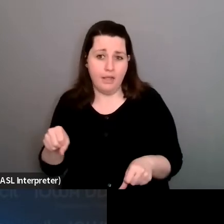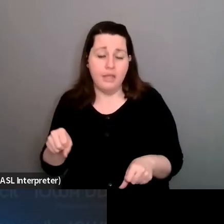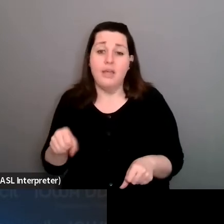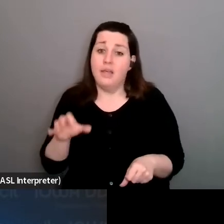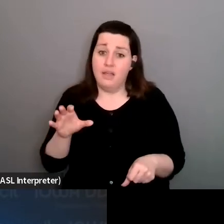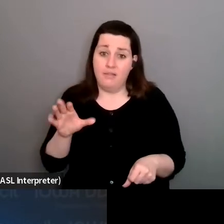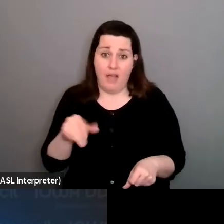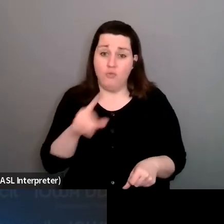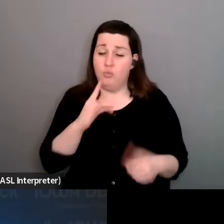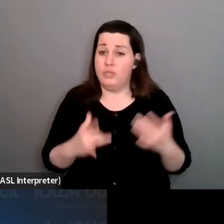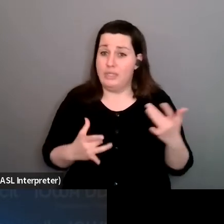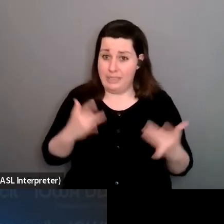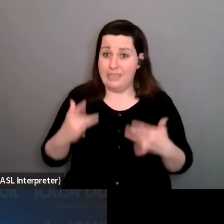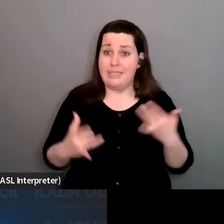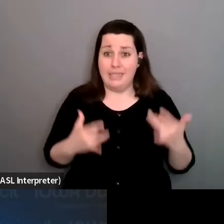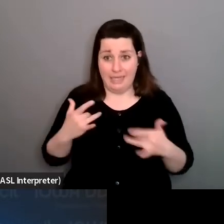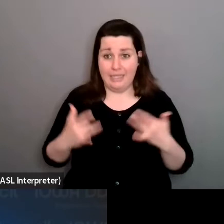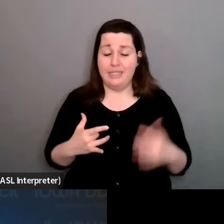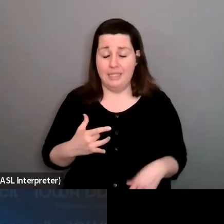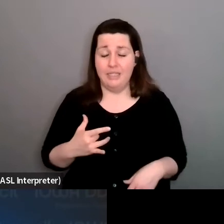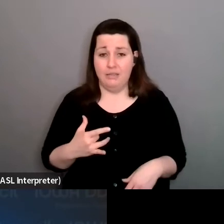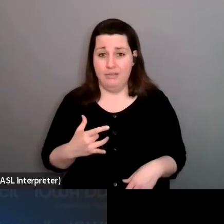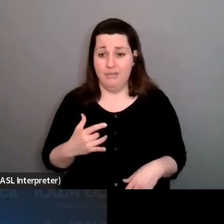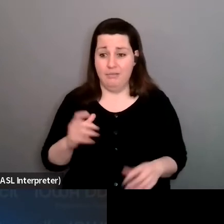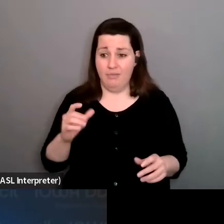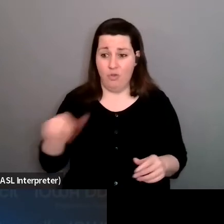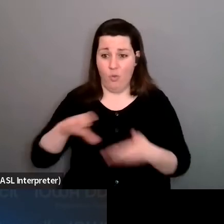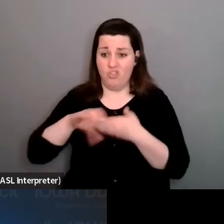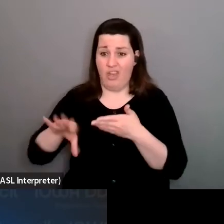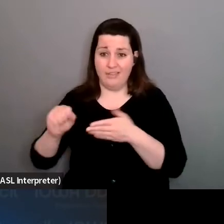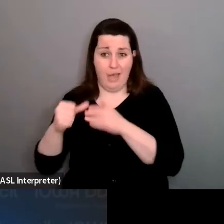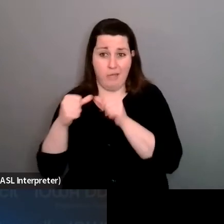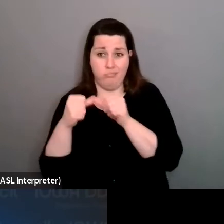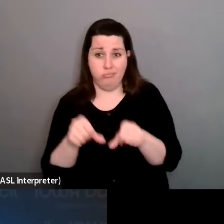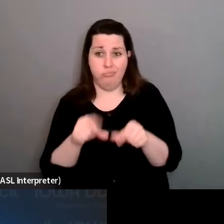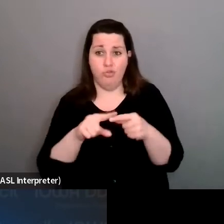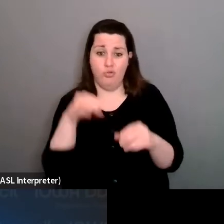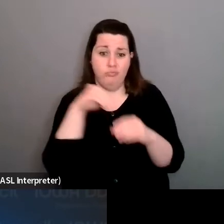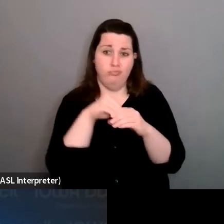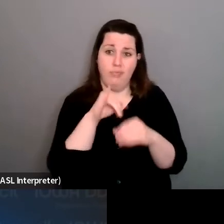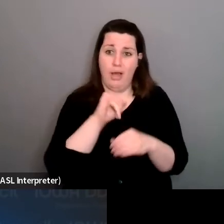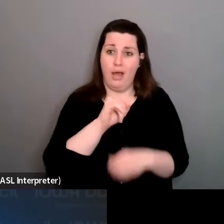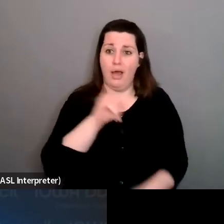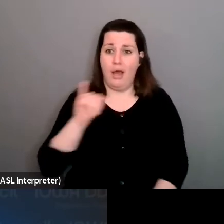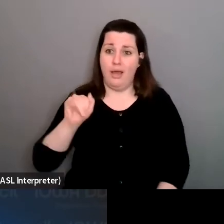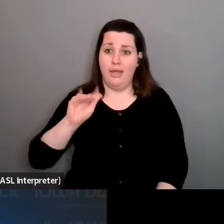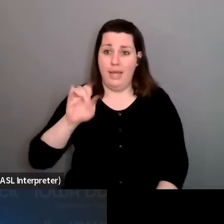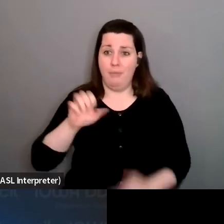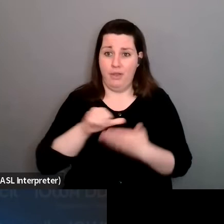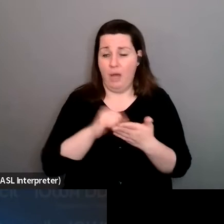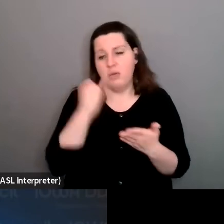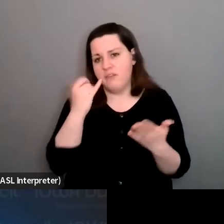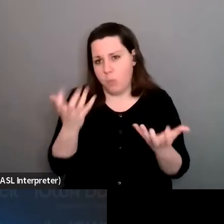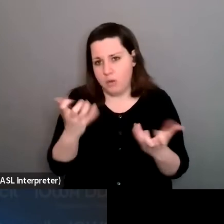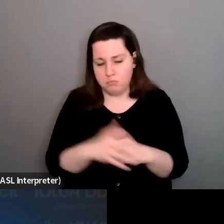exciting ruling when that came out, to know that those checks can be just automatically put into an IAble account if that's what somebody chooses to